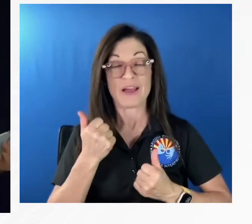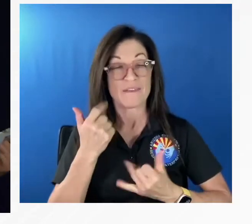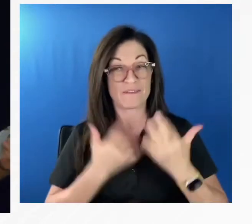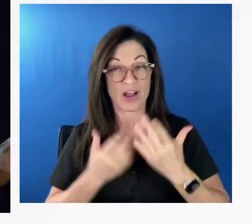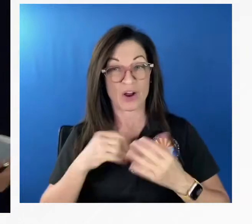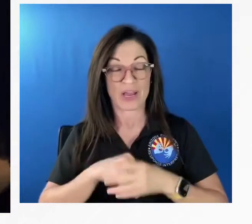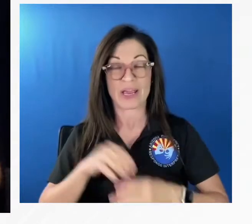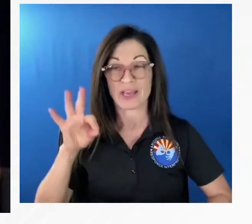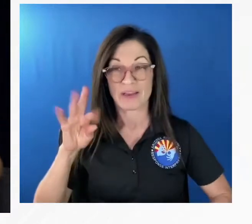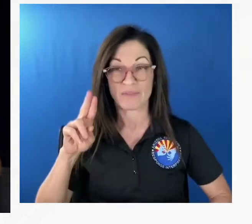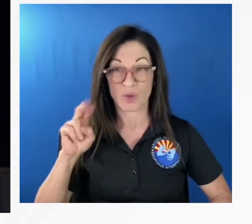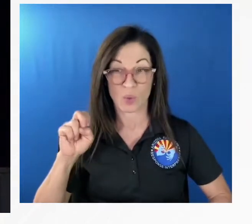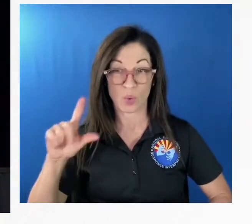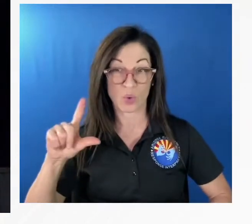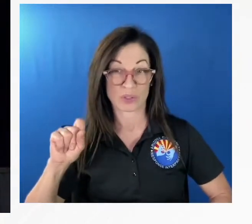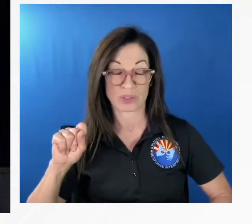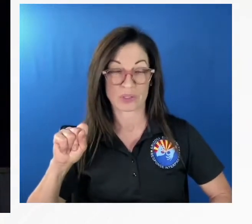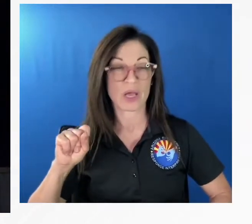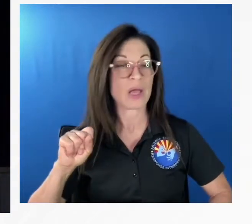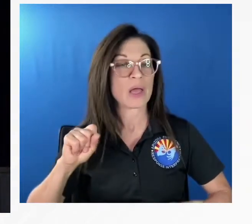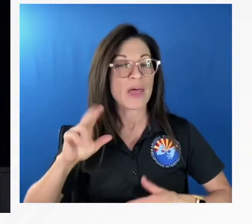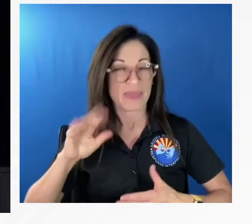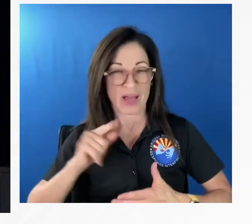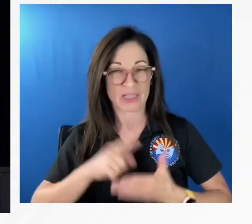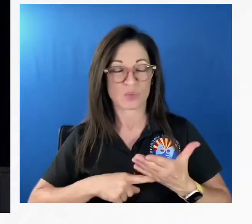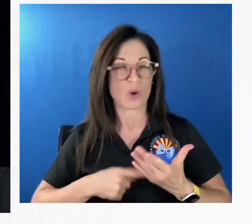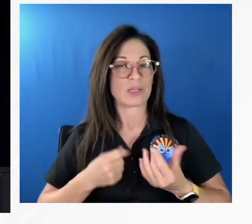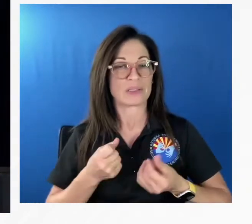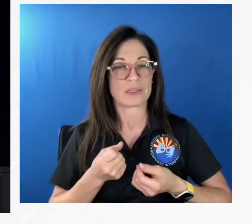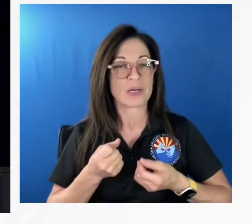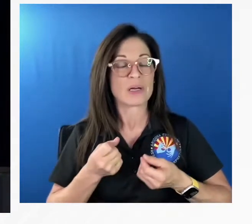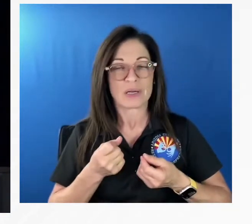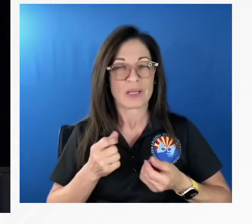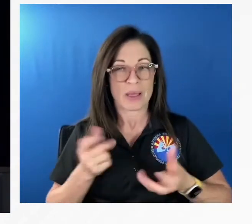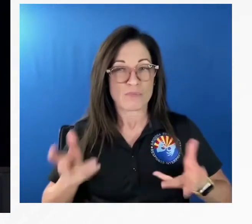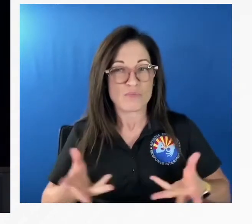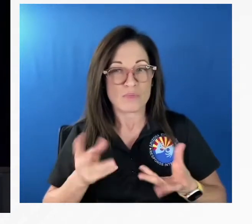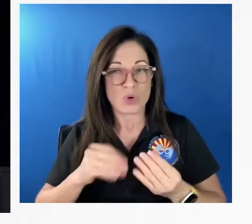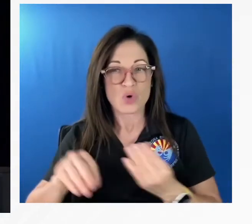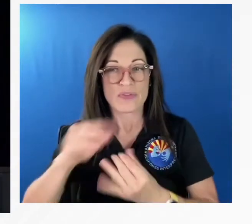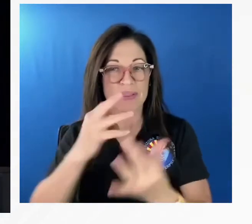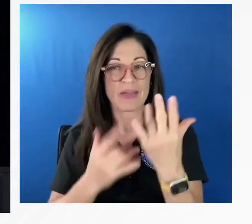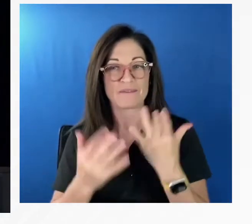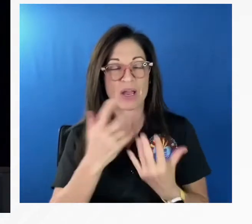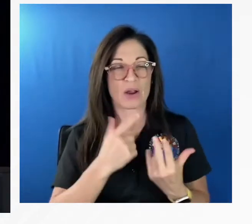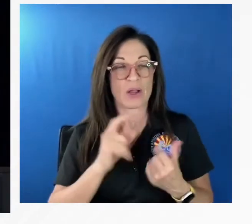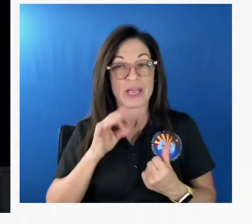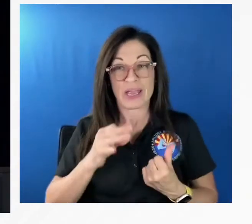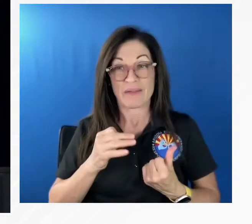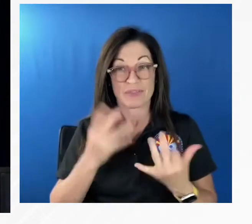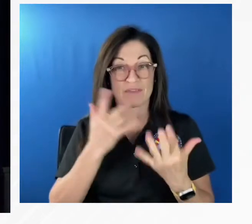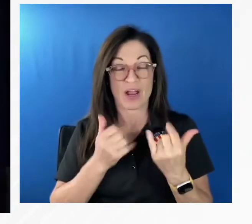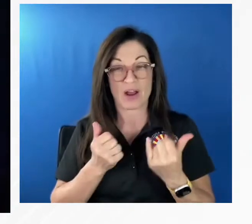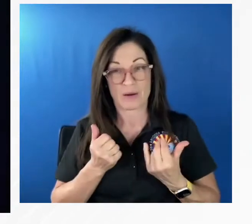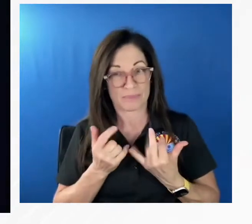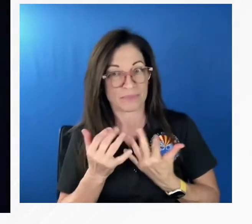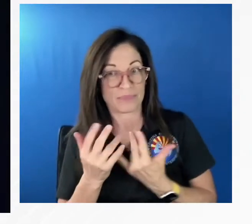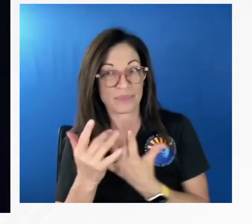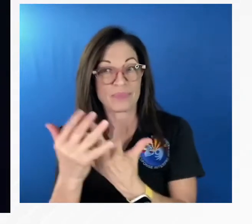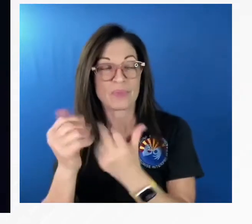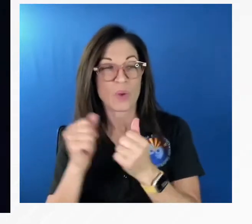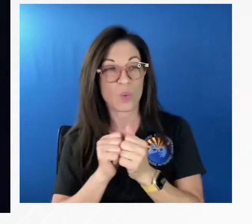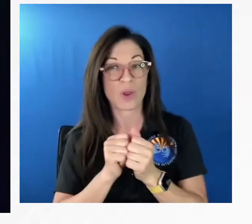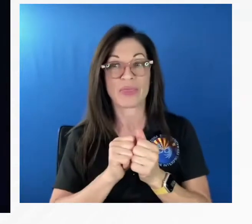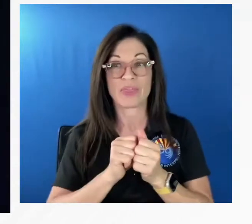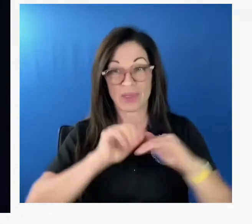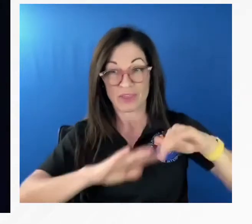that the fuels on the ground is what's generating the movement. When that fuel gets in alignment with the topography, with slope and